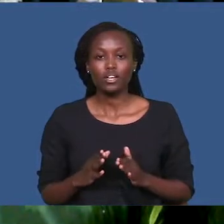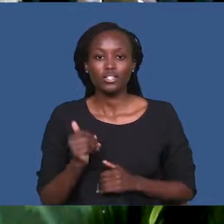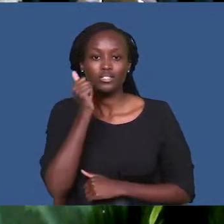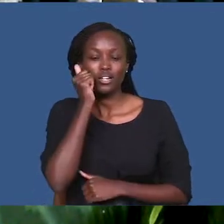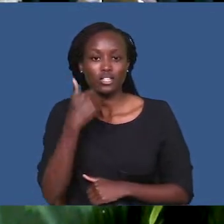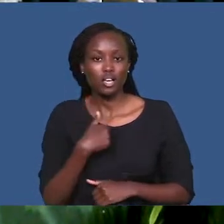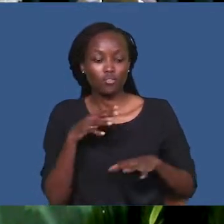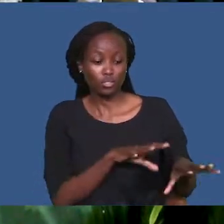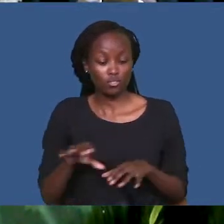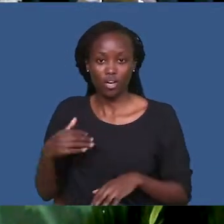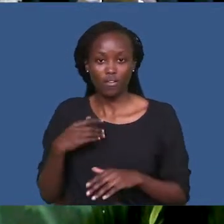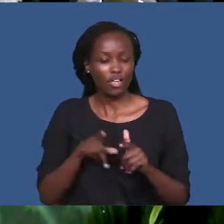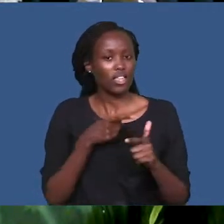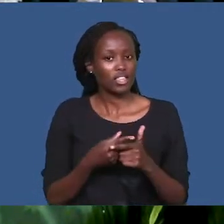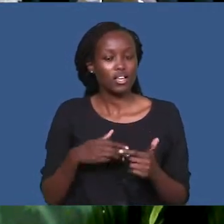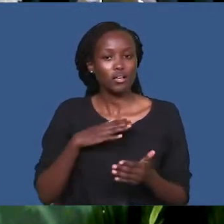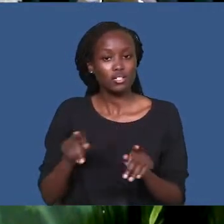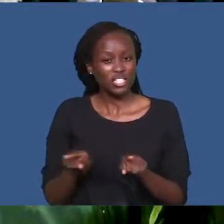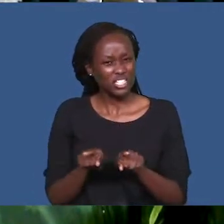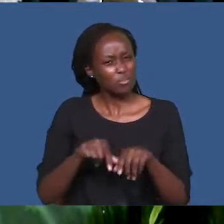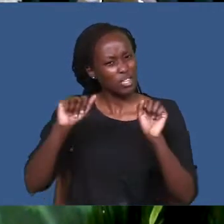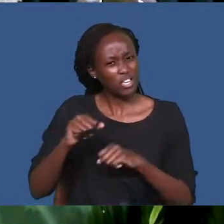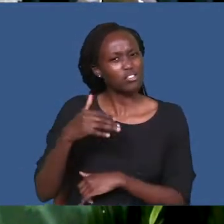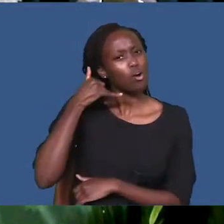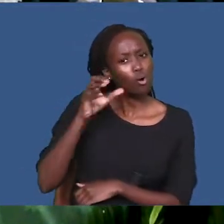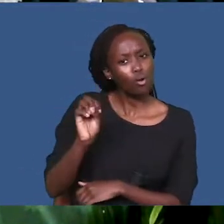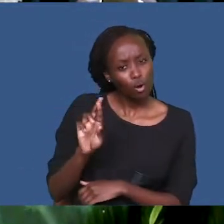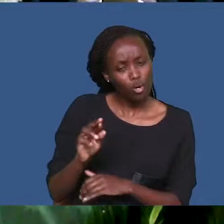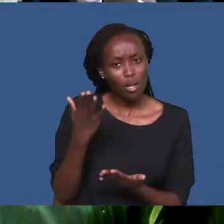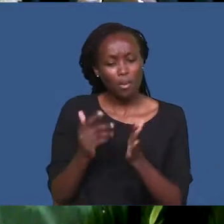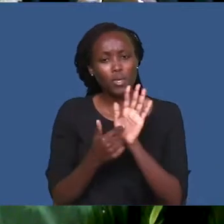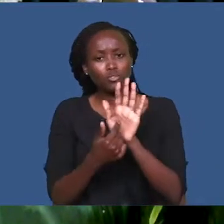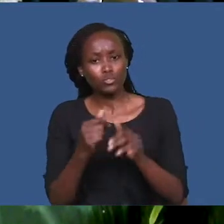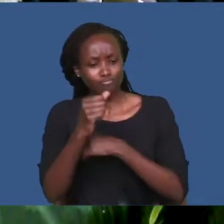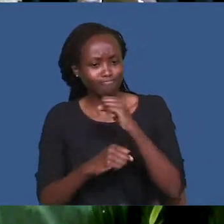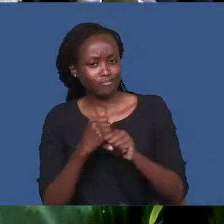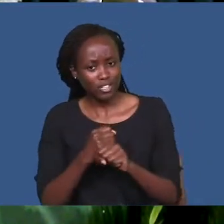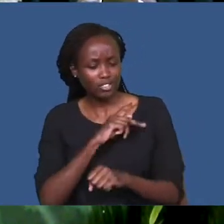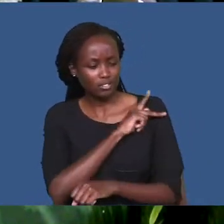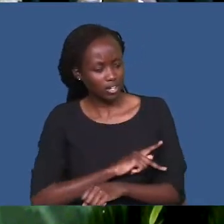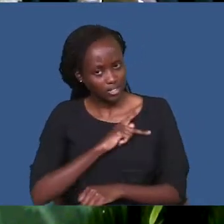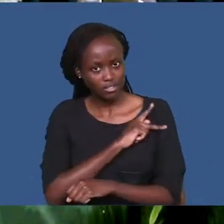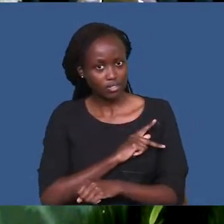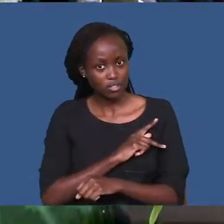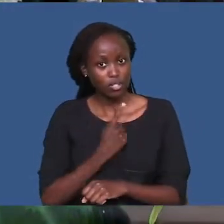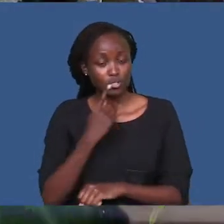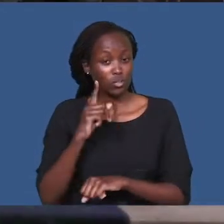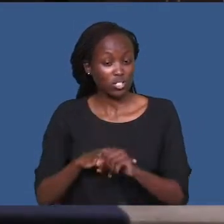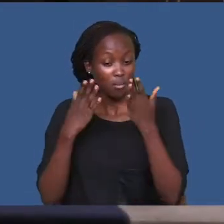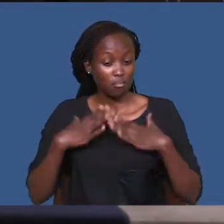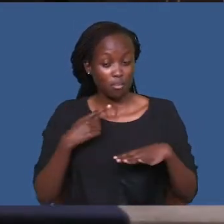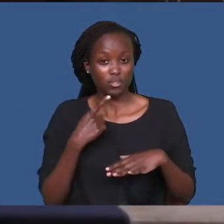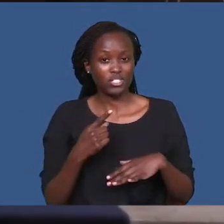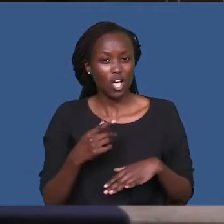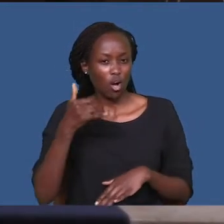act. Love in action. So when people say, just call me anytime, I will hear you, it